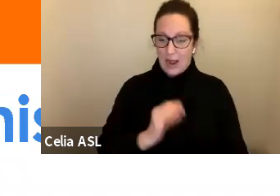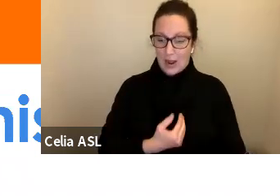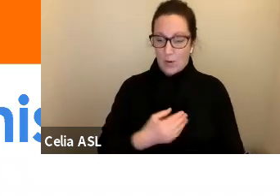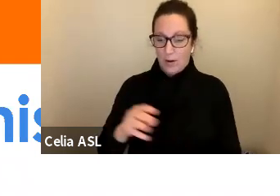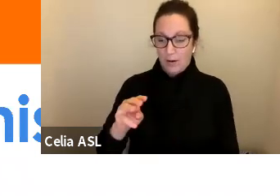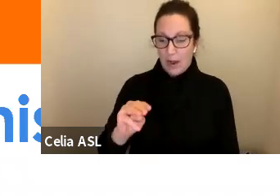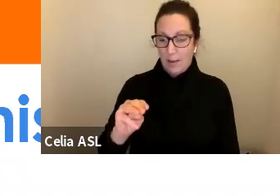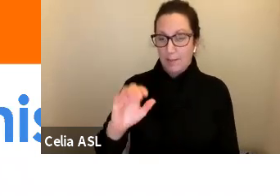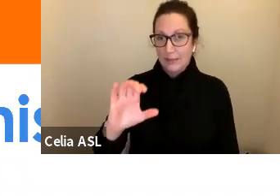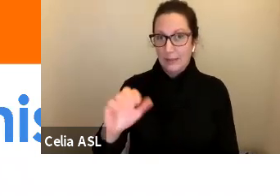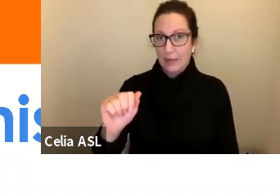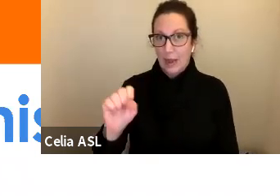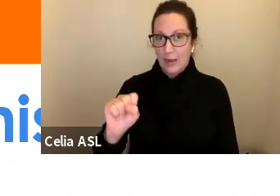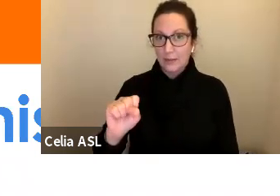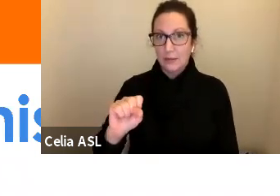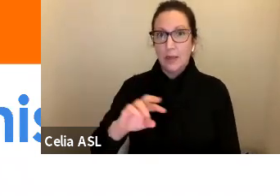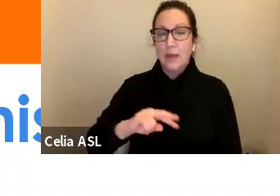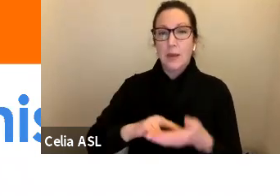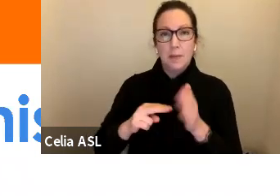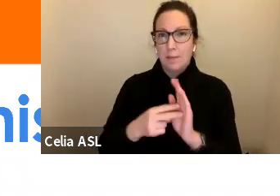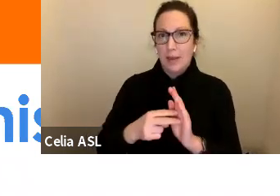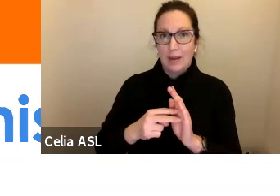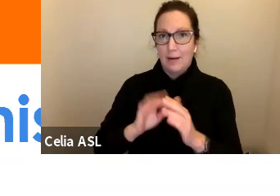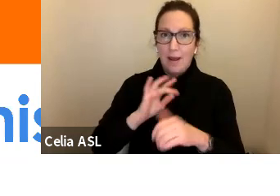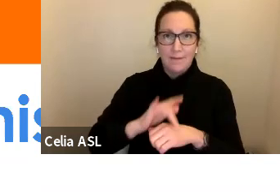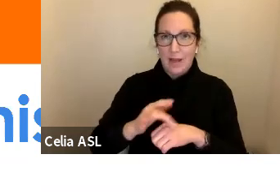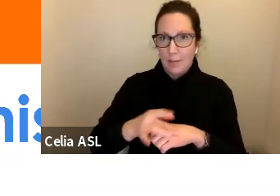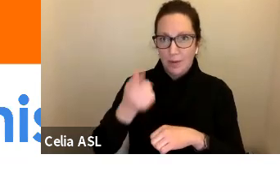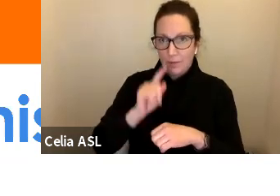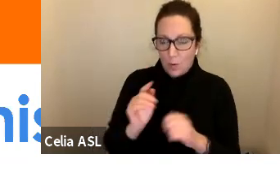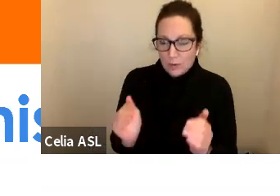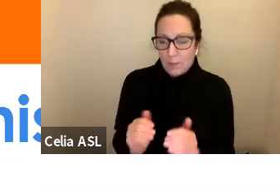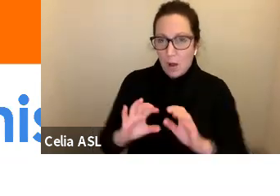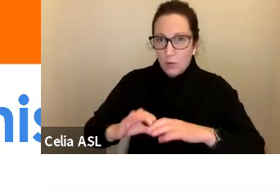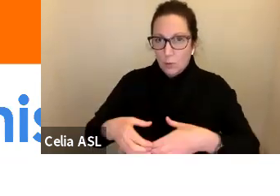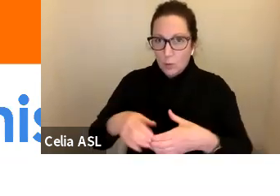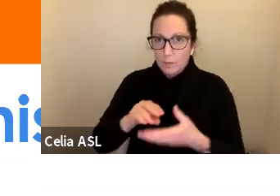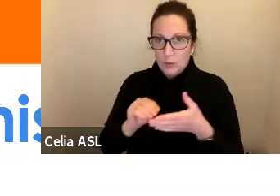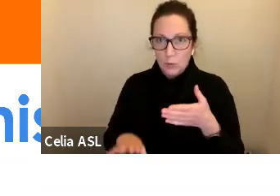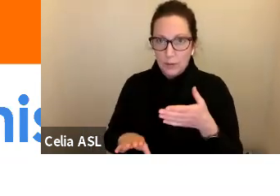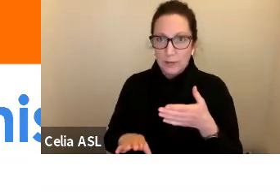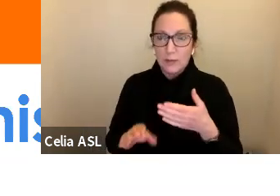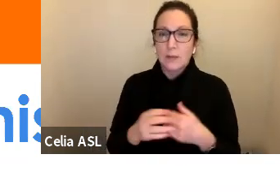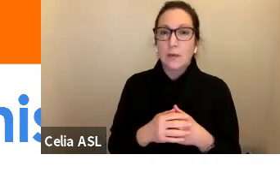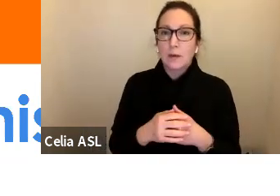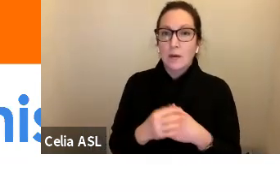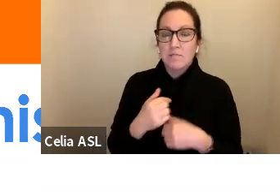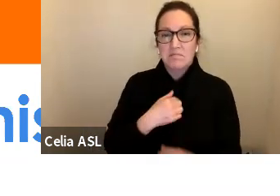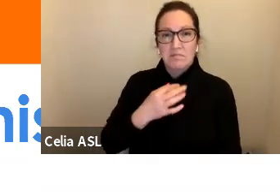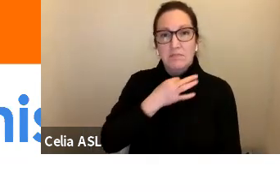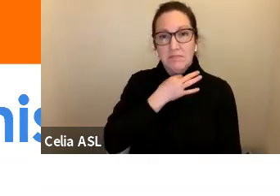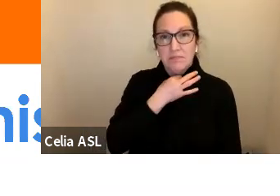only available to a subset of students, which is why they have to also do another test. Wondering if they do